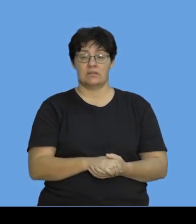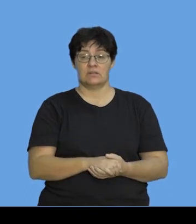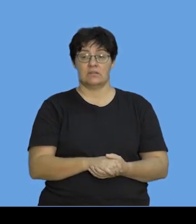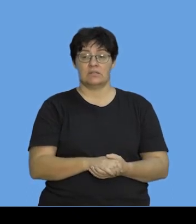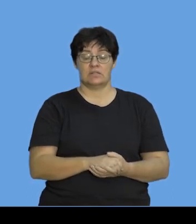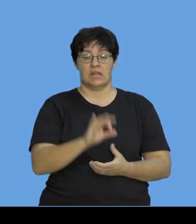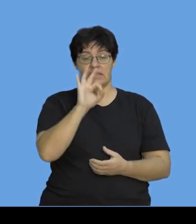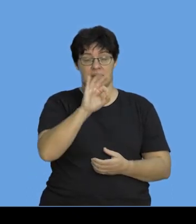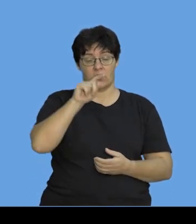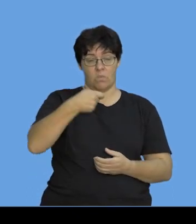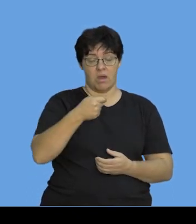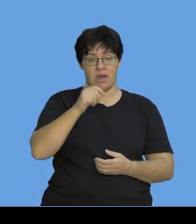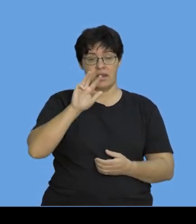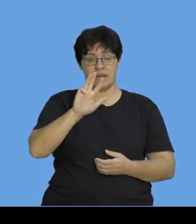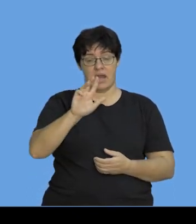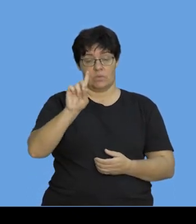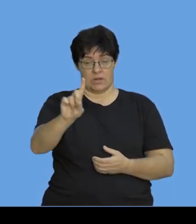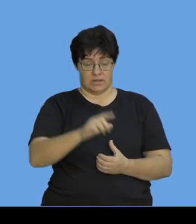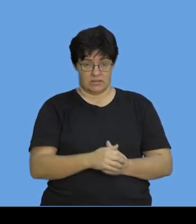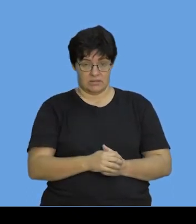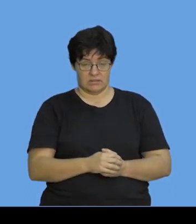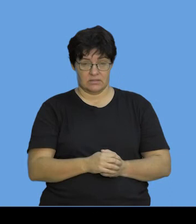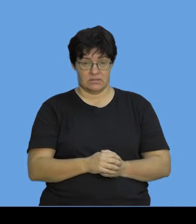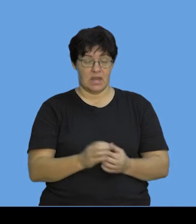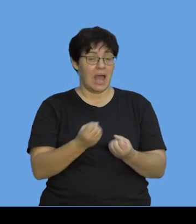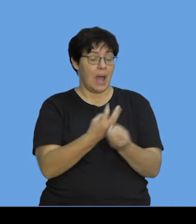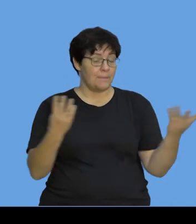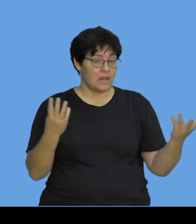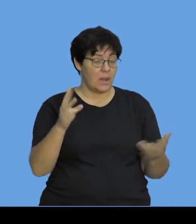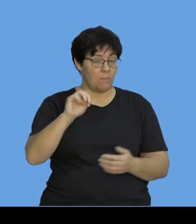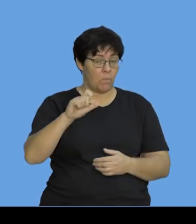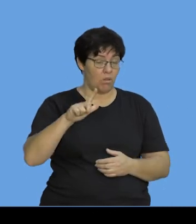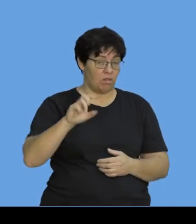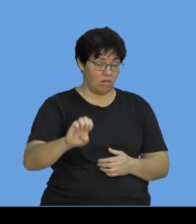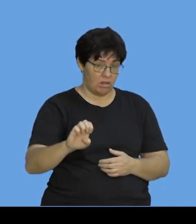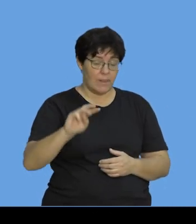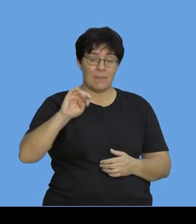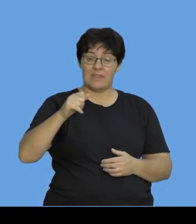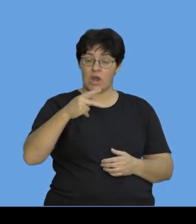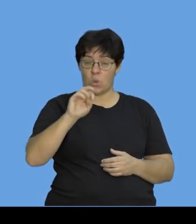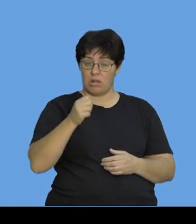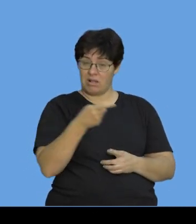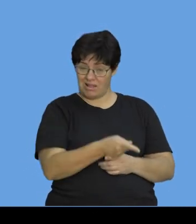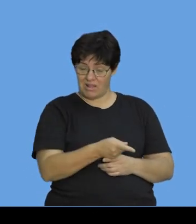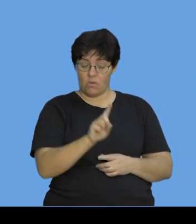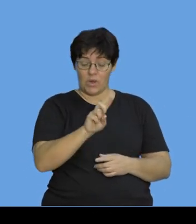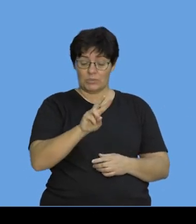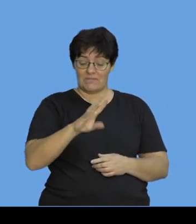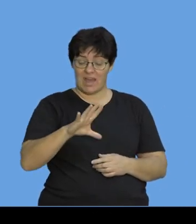3,91. Okay, so how many moles of methanol are present in 125 gram sample?